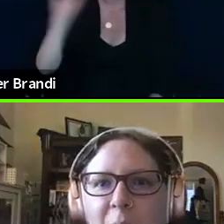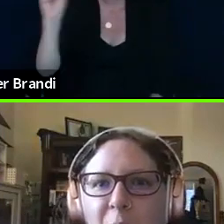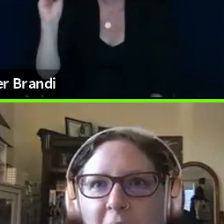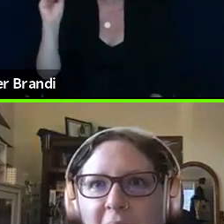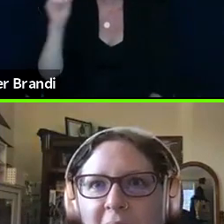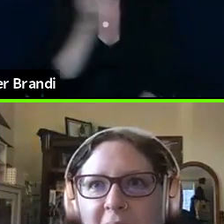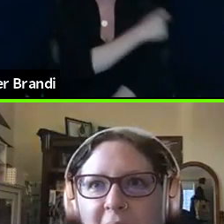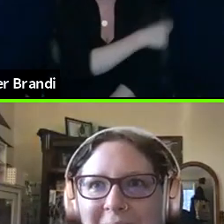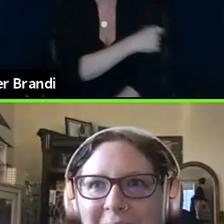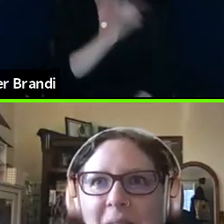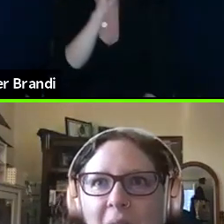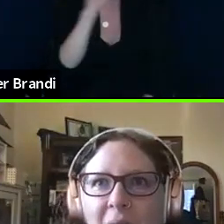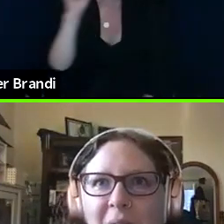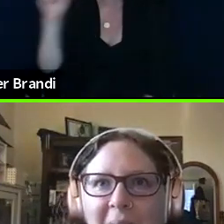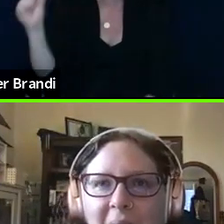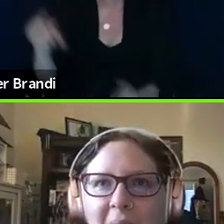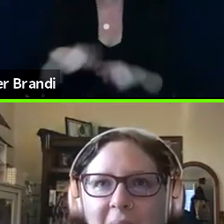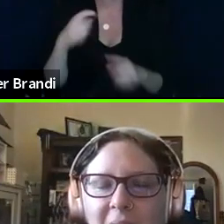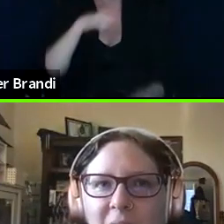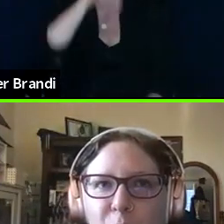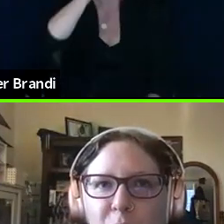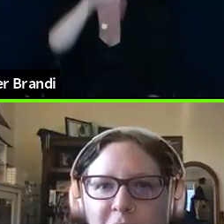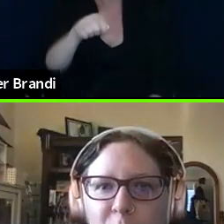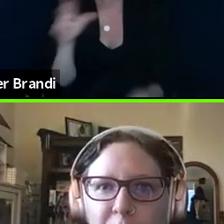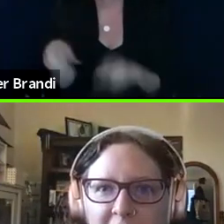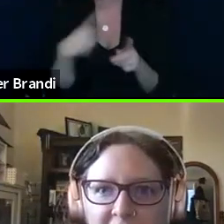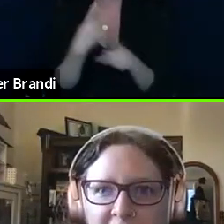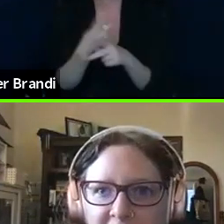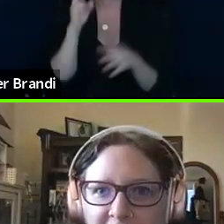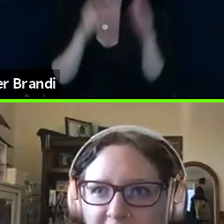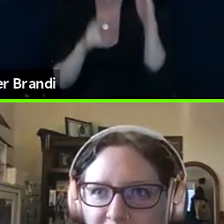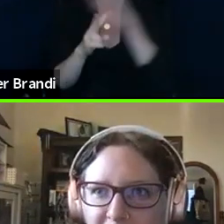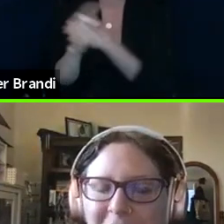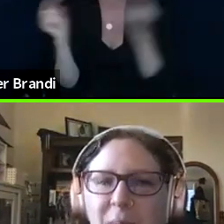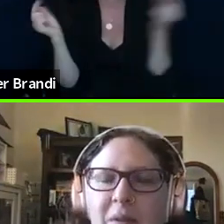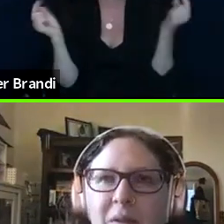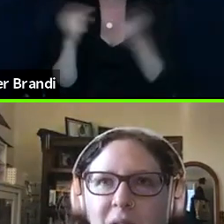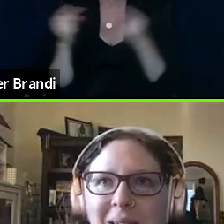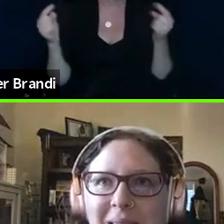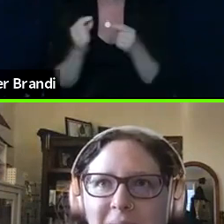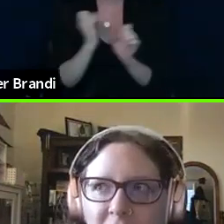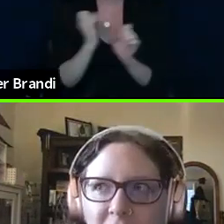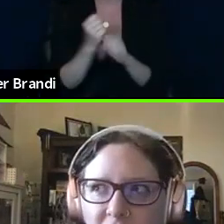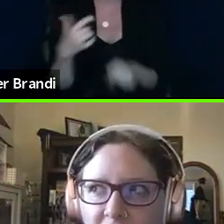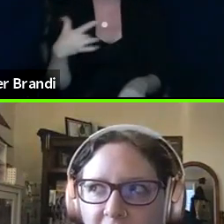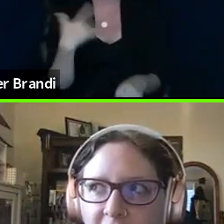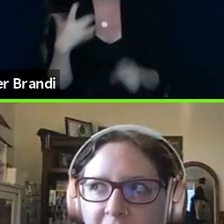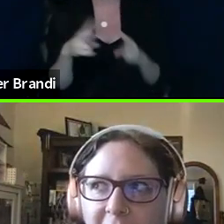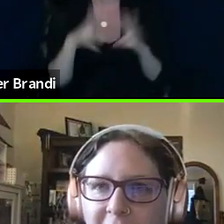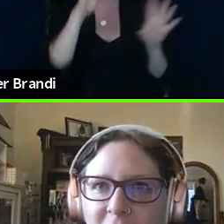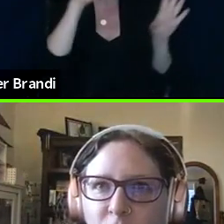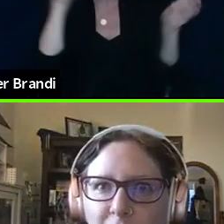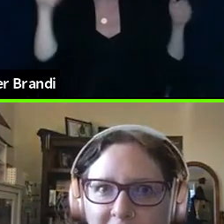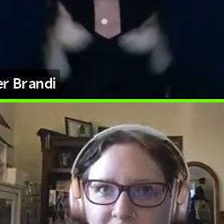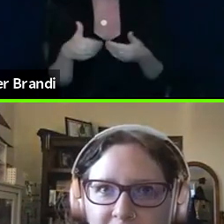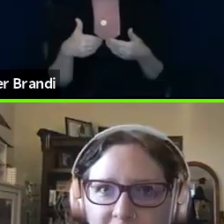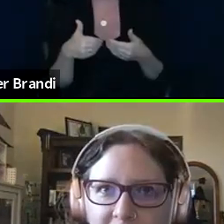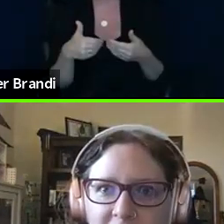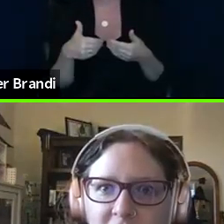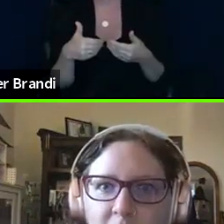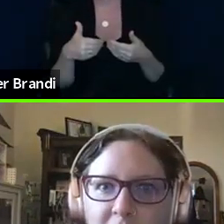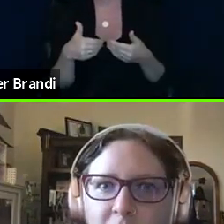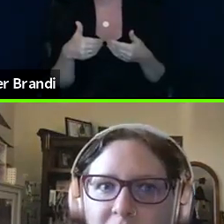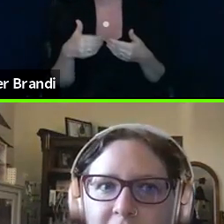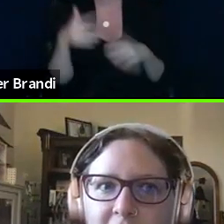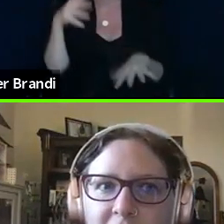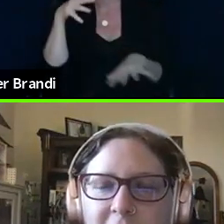guys, but I love that kind of predictable pain. It makes me feel very centered and it's grounding.